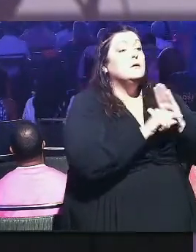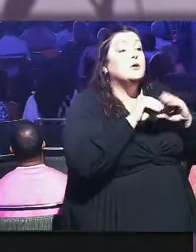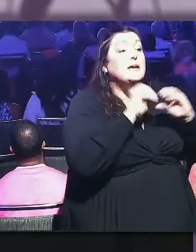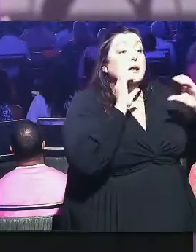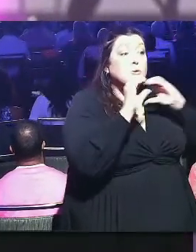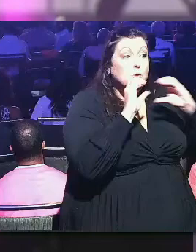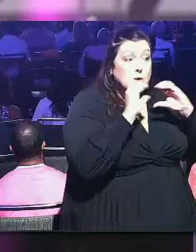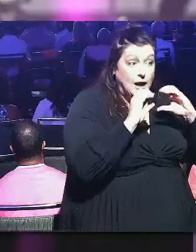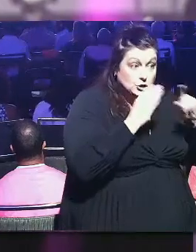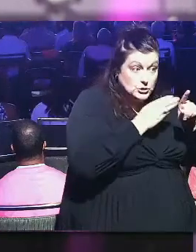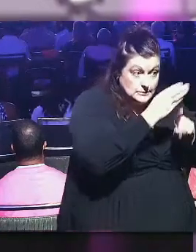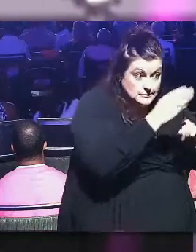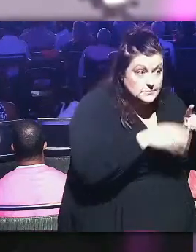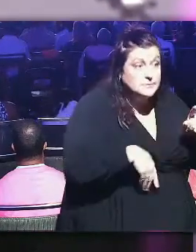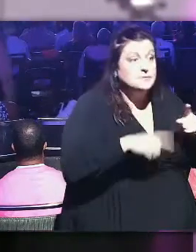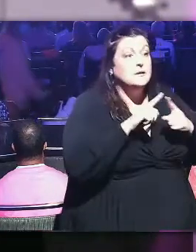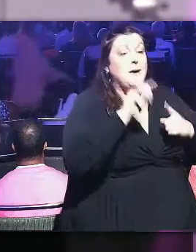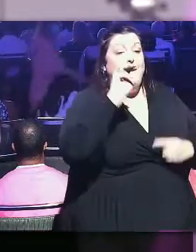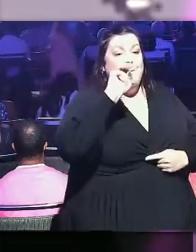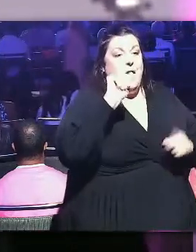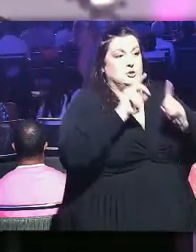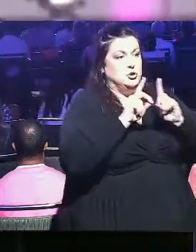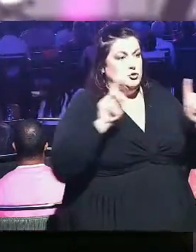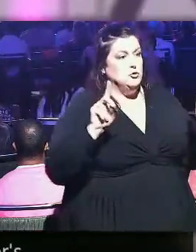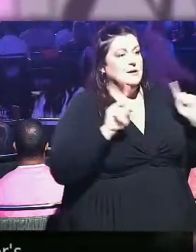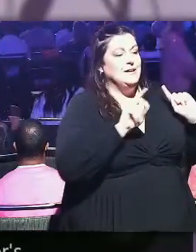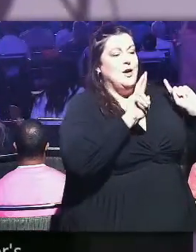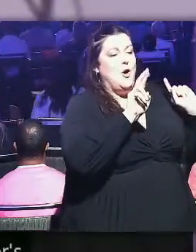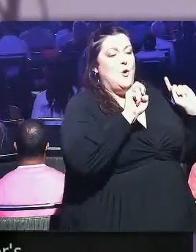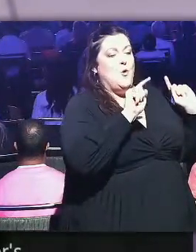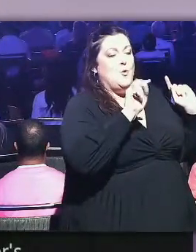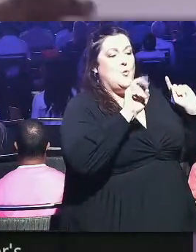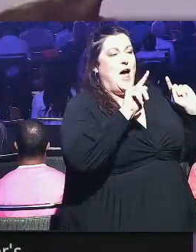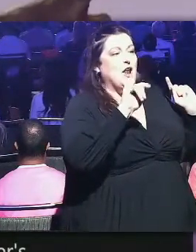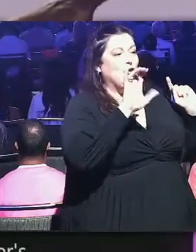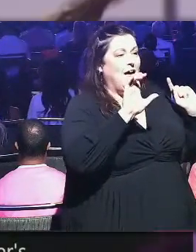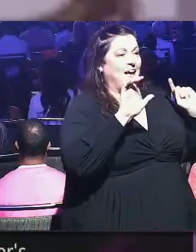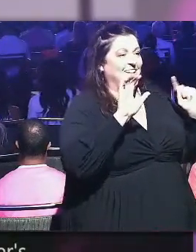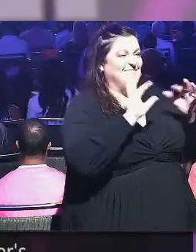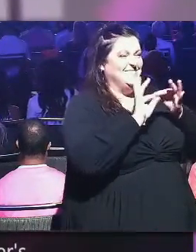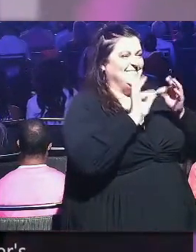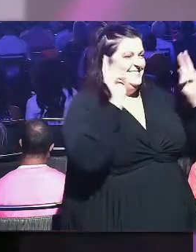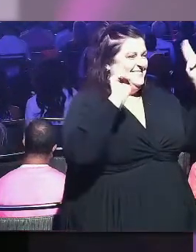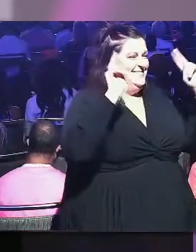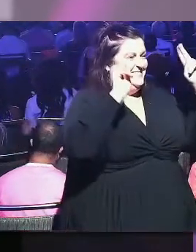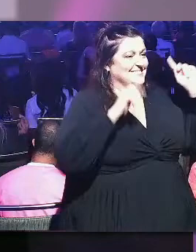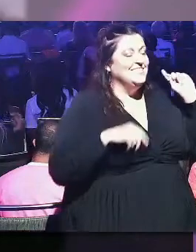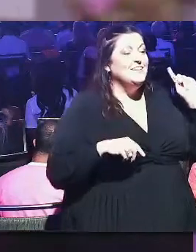communications. He got a master's degree in rhetoric. He actually had a dream. He was a